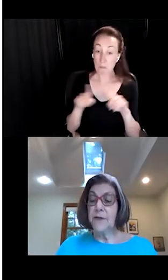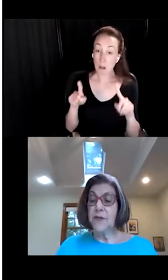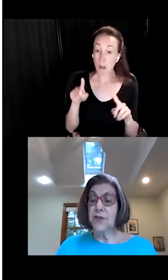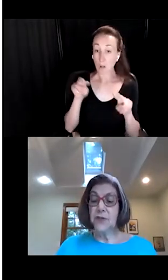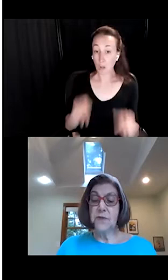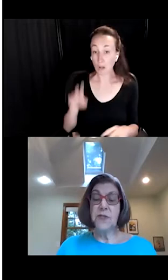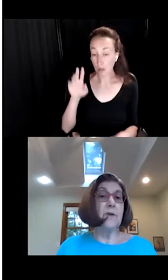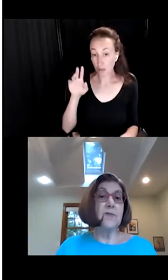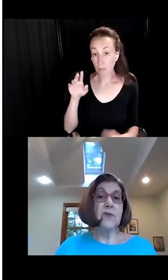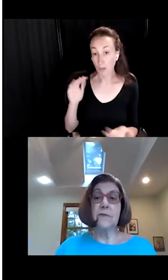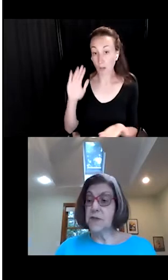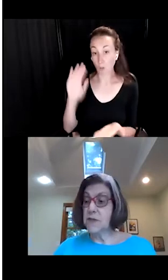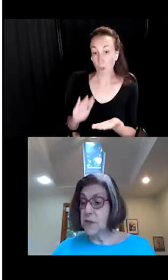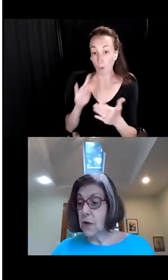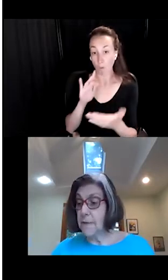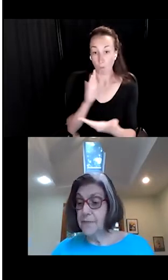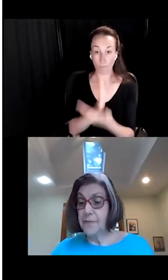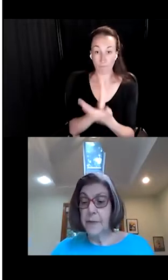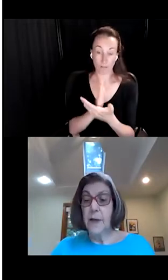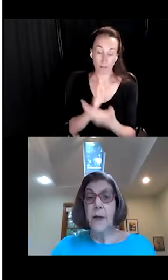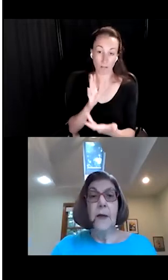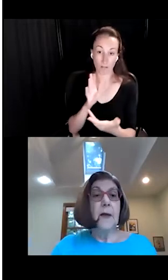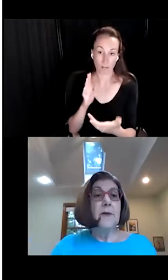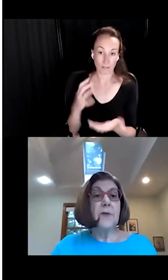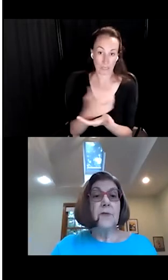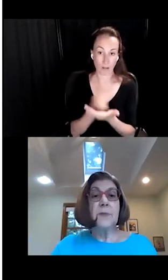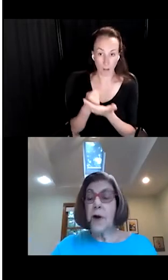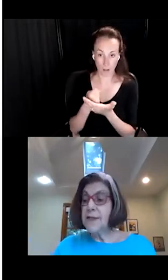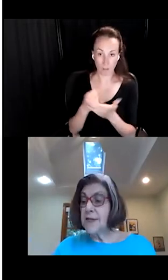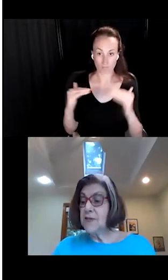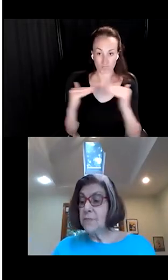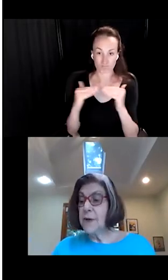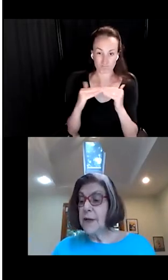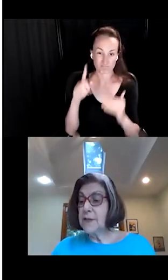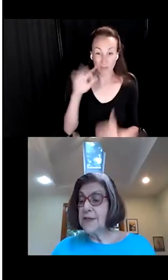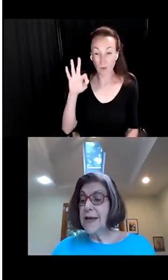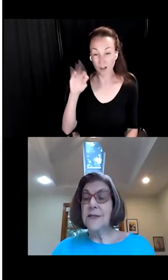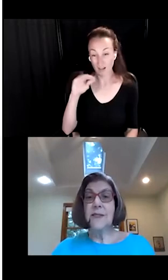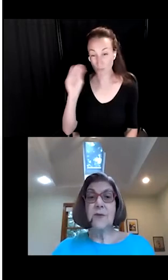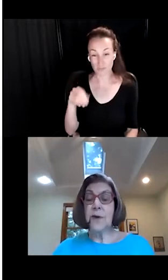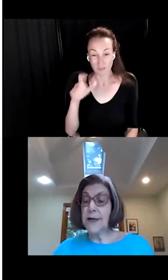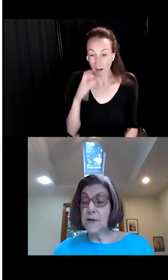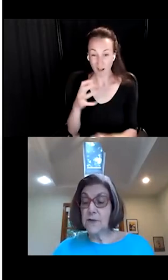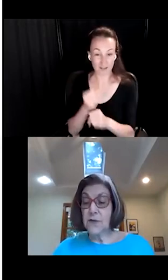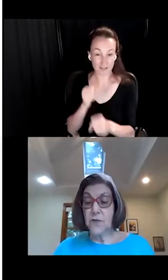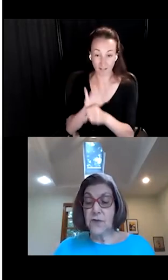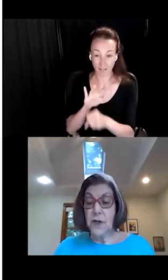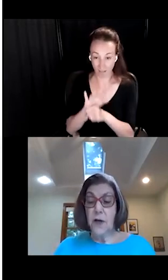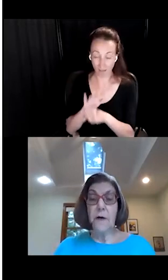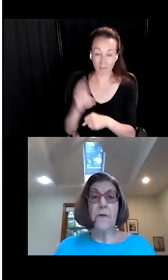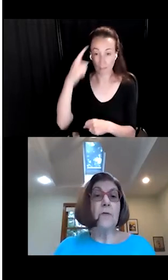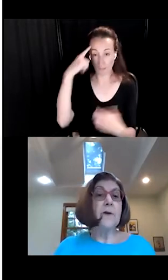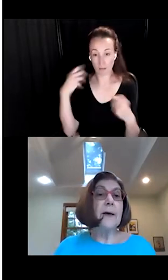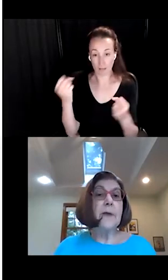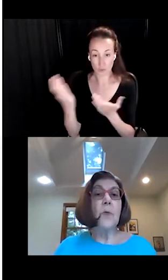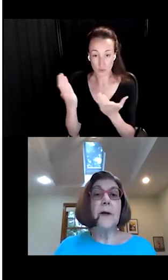health conditions receive no services at all. So this process of bringing science into practical use,